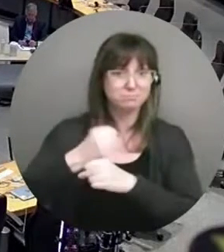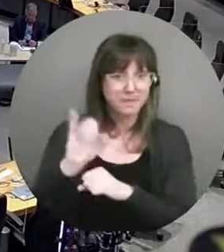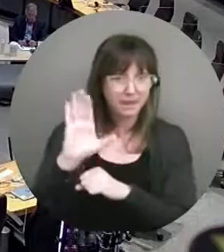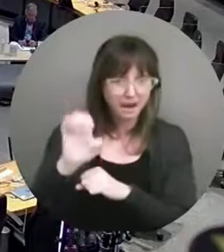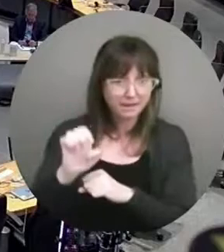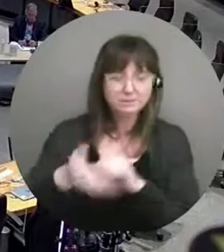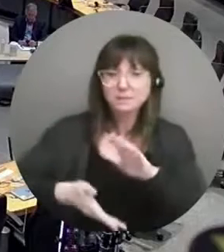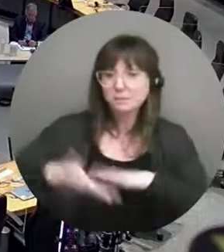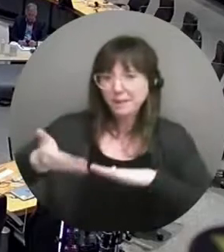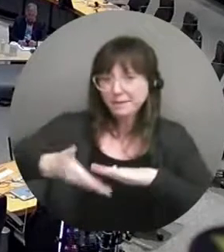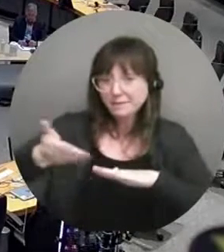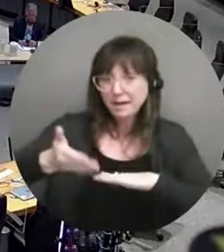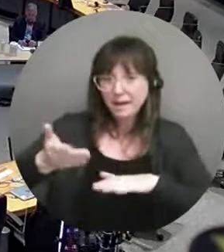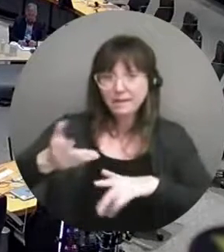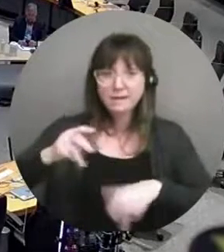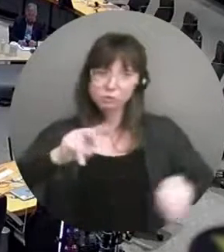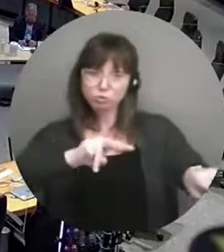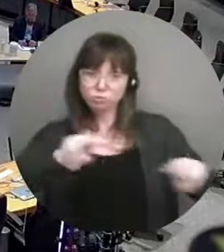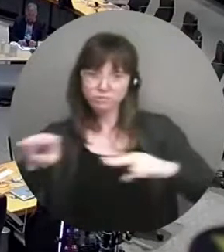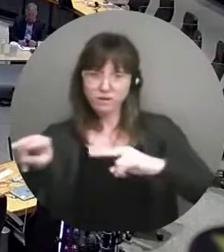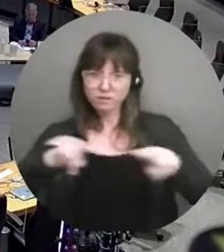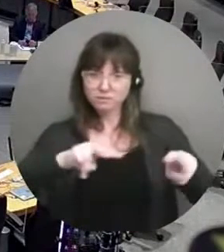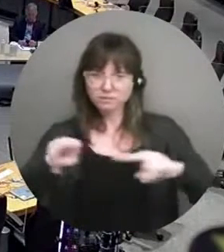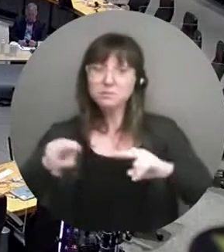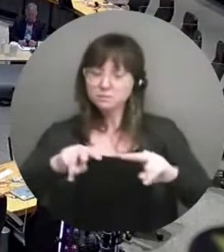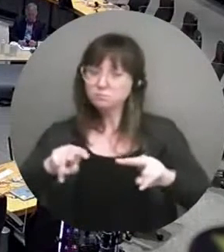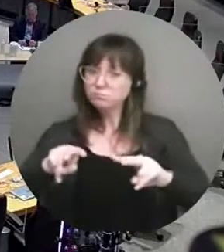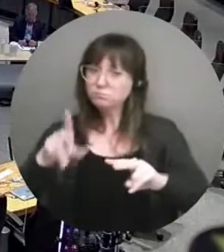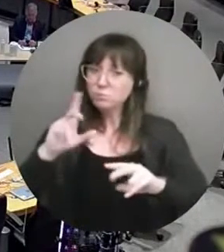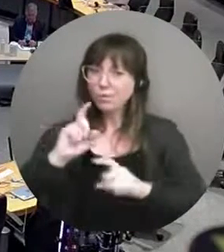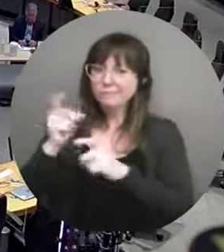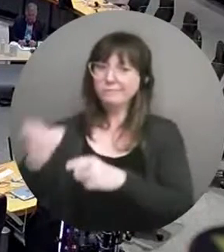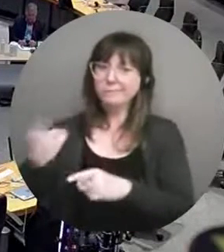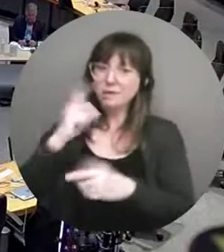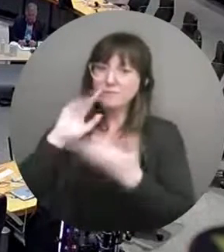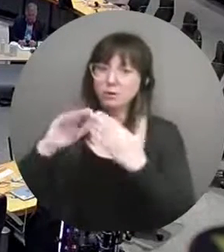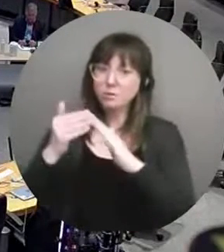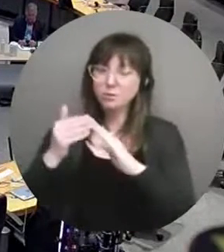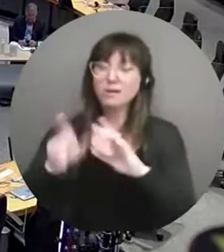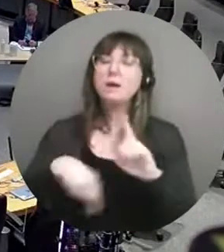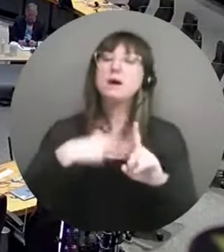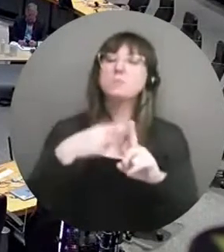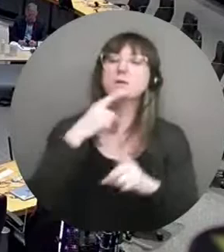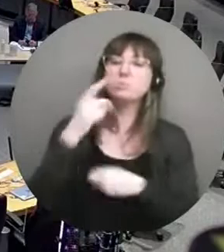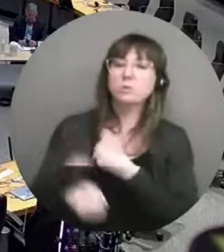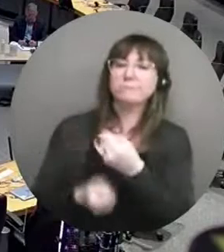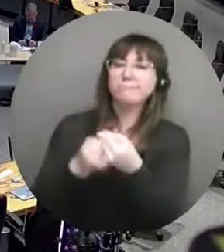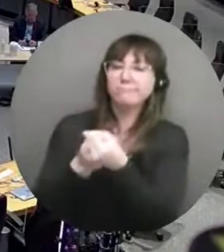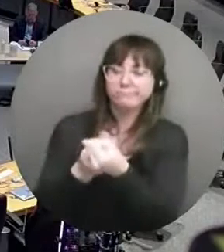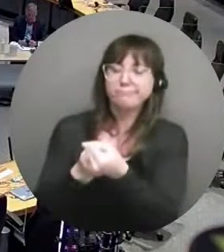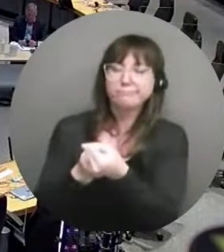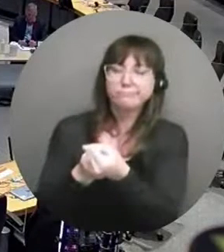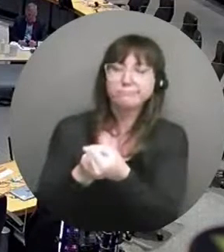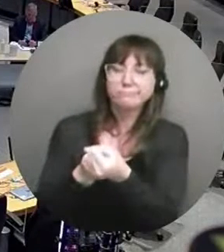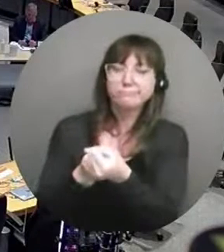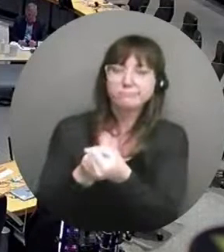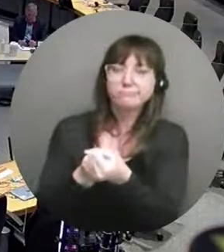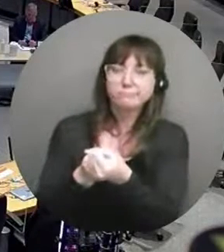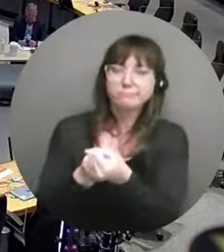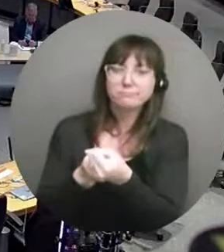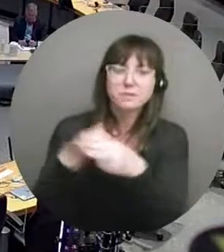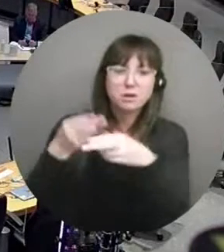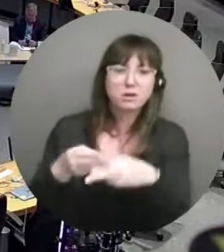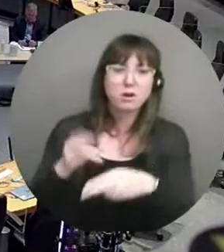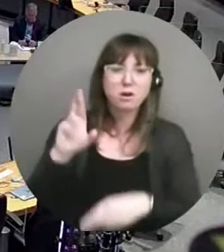and even supervise the site. But we're also going to be supplementing that with something called the Rink